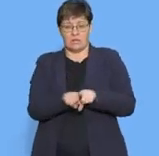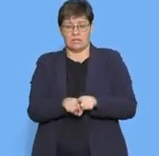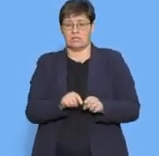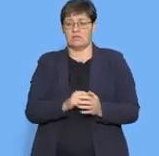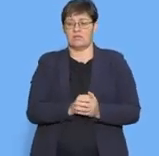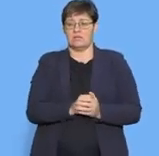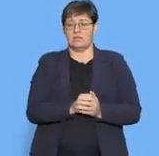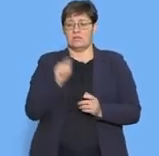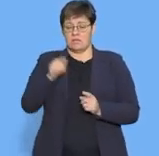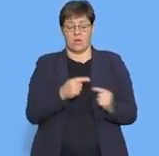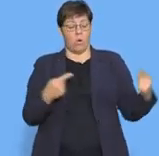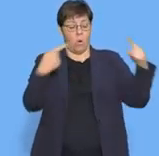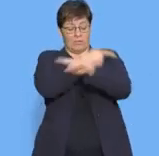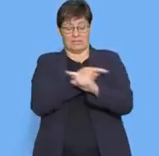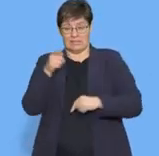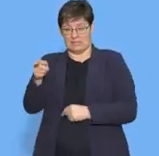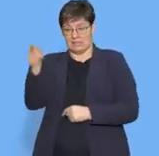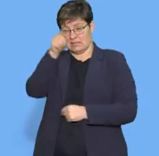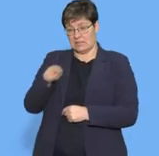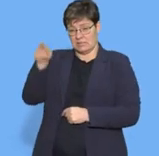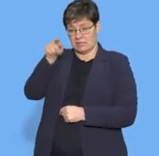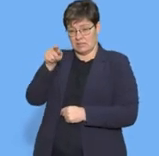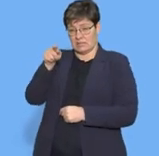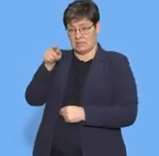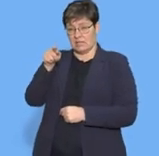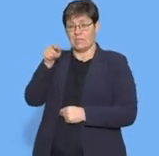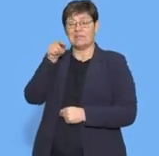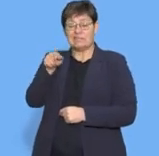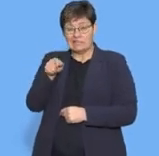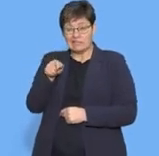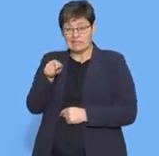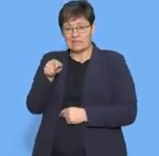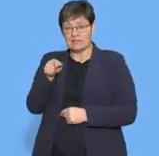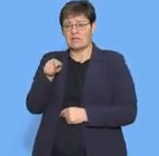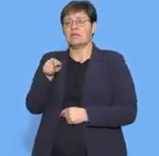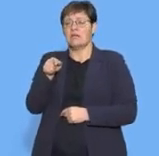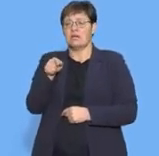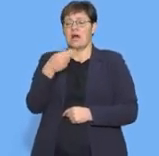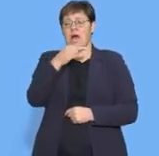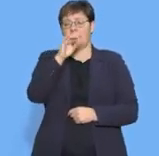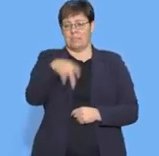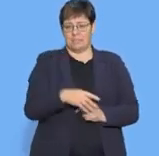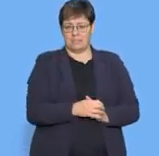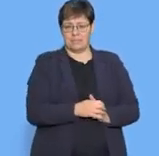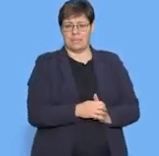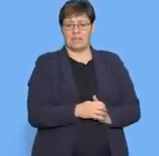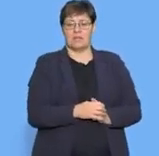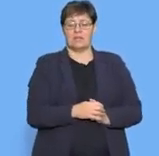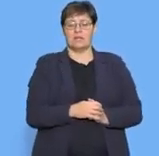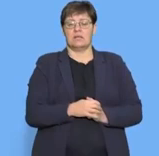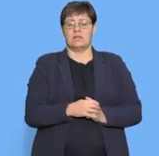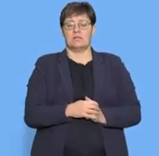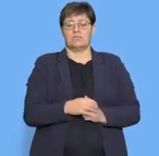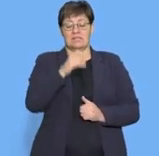be, now that's the opposite, but in this triangle, this is going to be the hypotenuse. So sine of B will